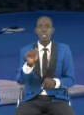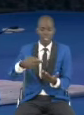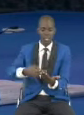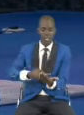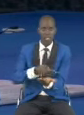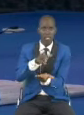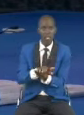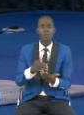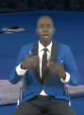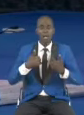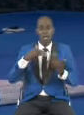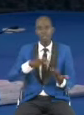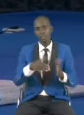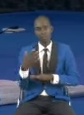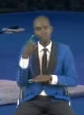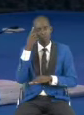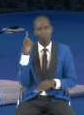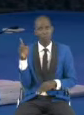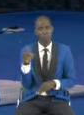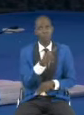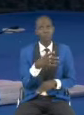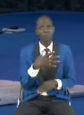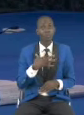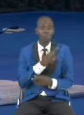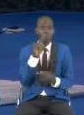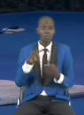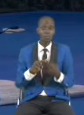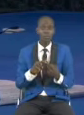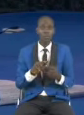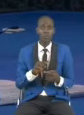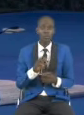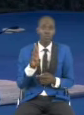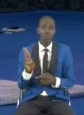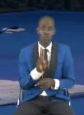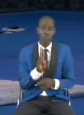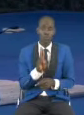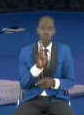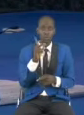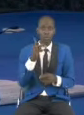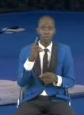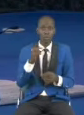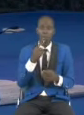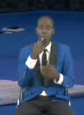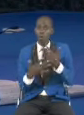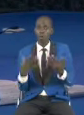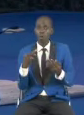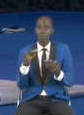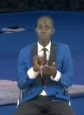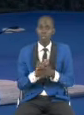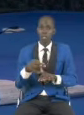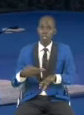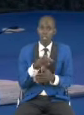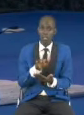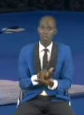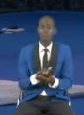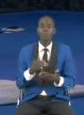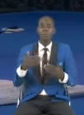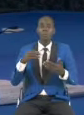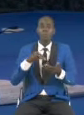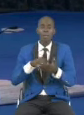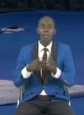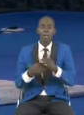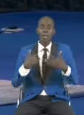behalf. And when they applied the blood, it showed that a lamb had been the substitute, and